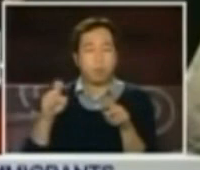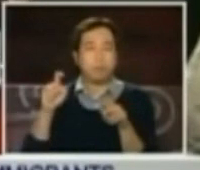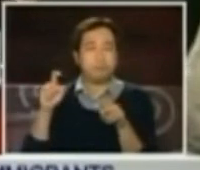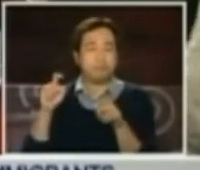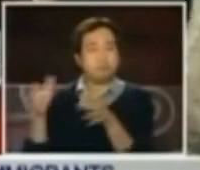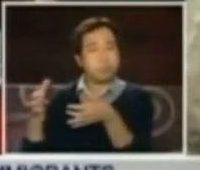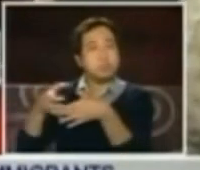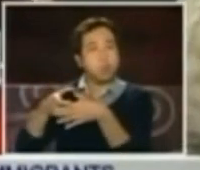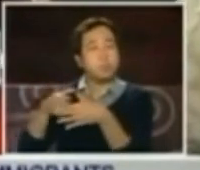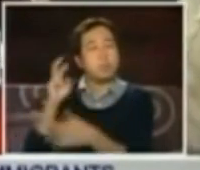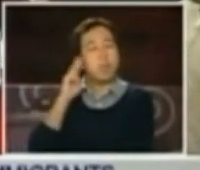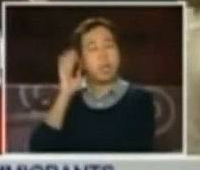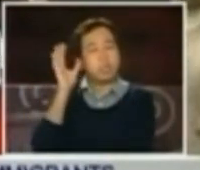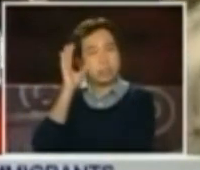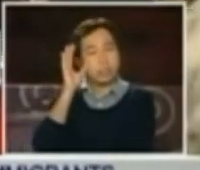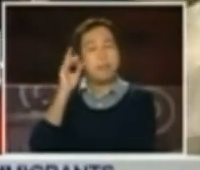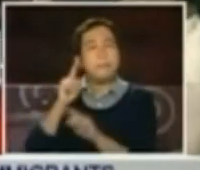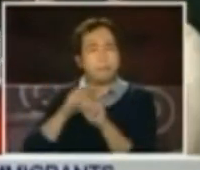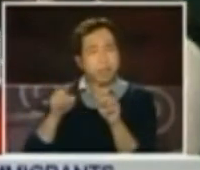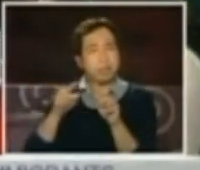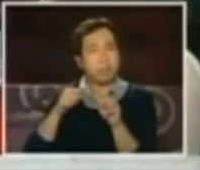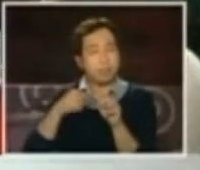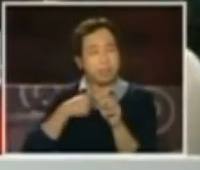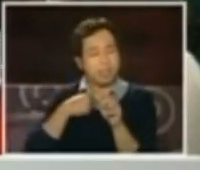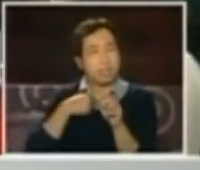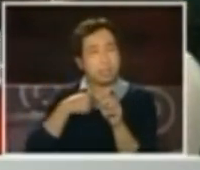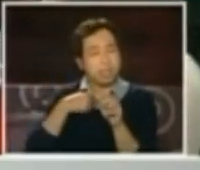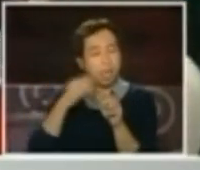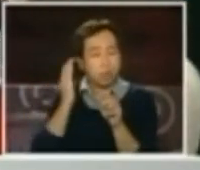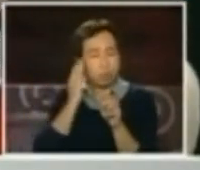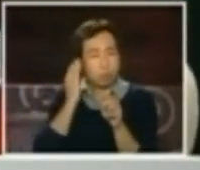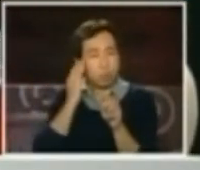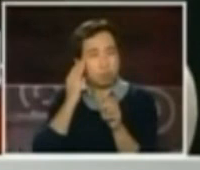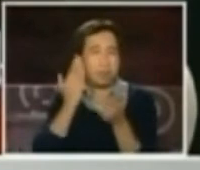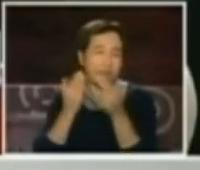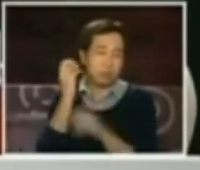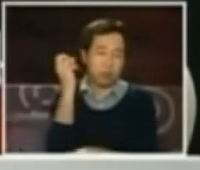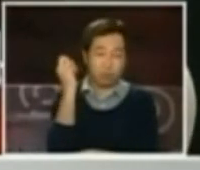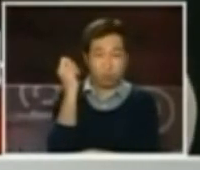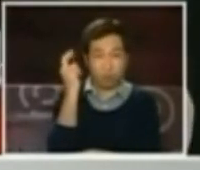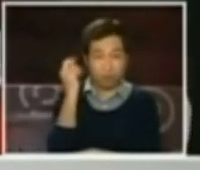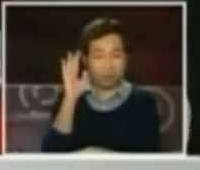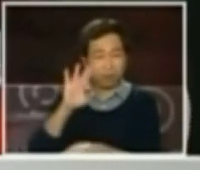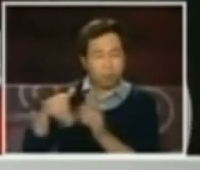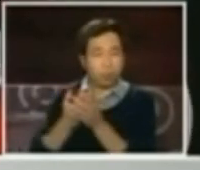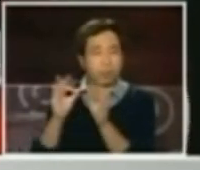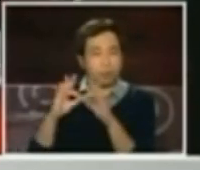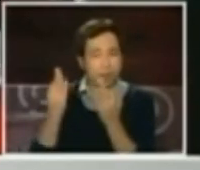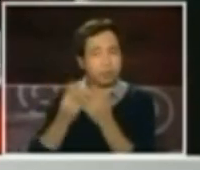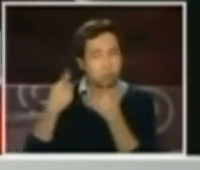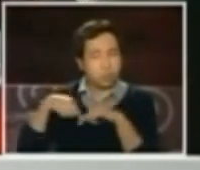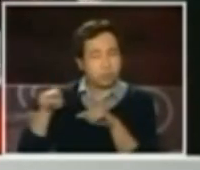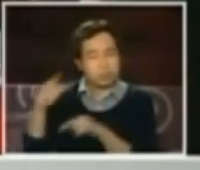camp of the Chief Justice, but I learned that this around noontime, his entire family, while he was